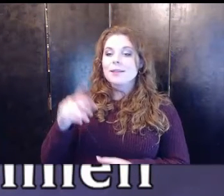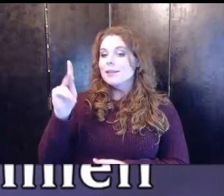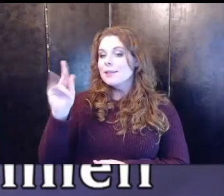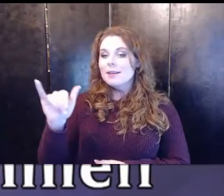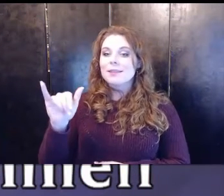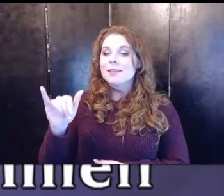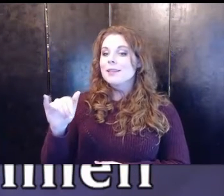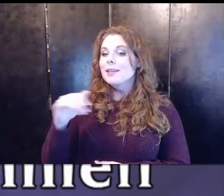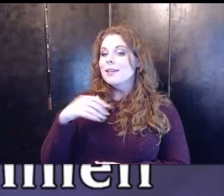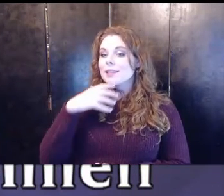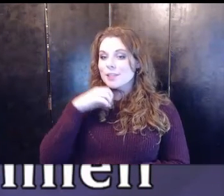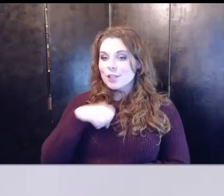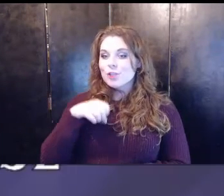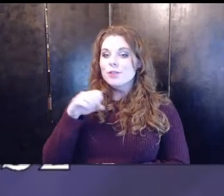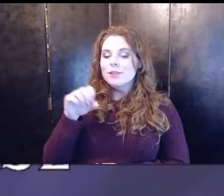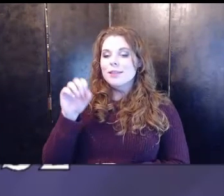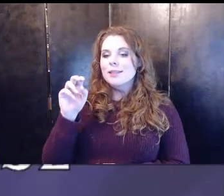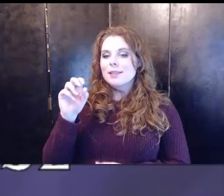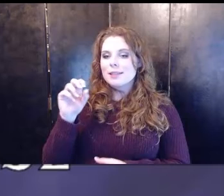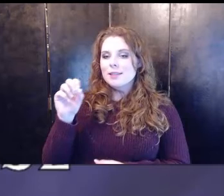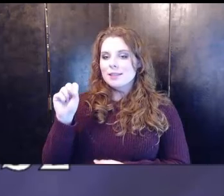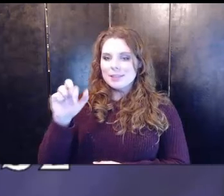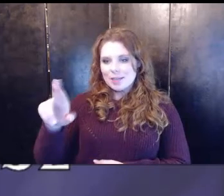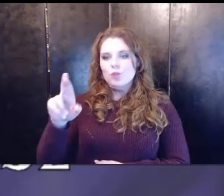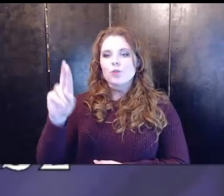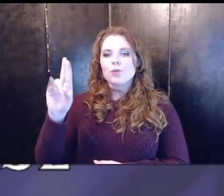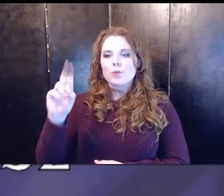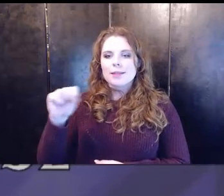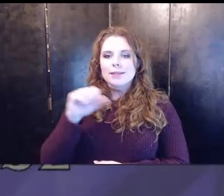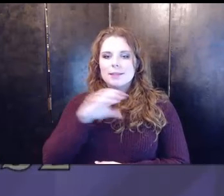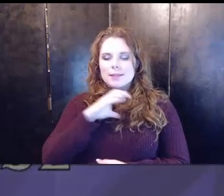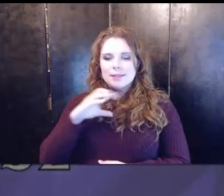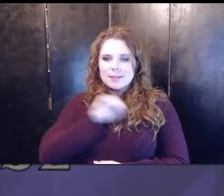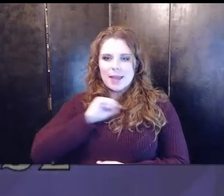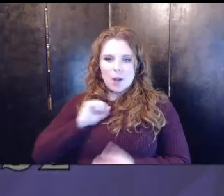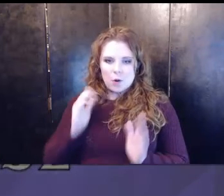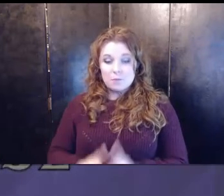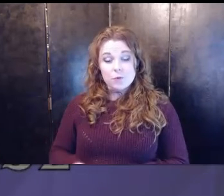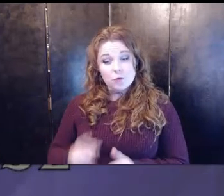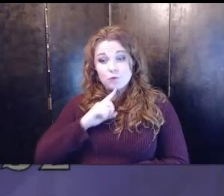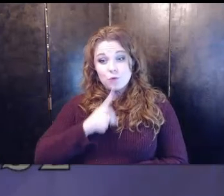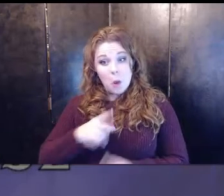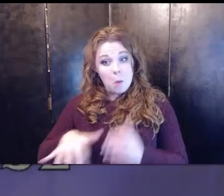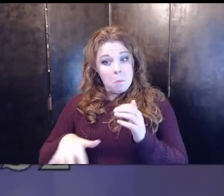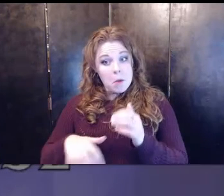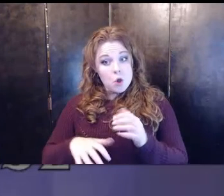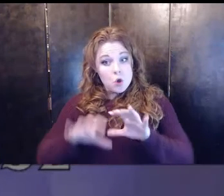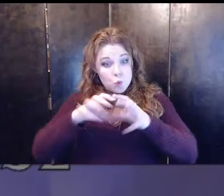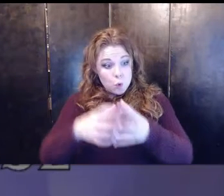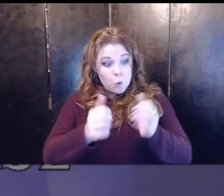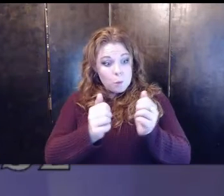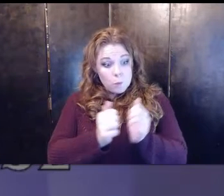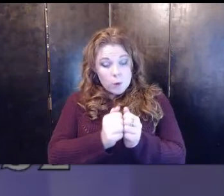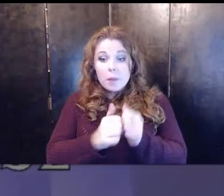U.S. Senator. The answer to question 4 is true. The party with the most seats is called the